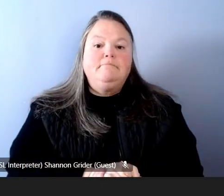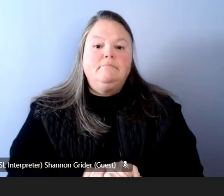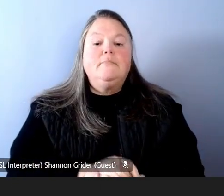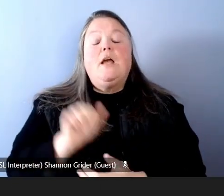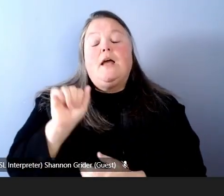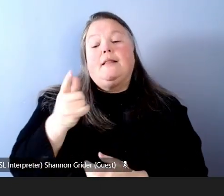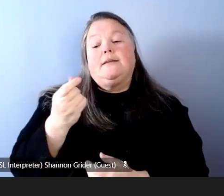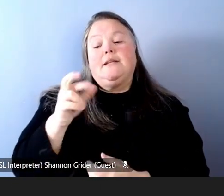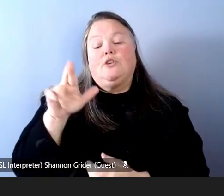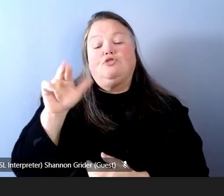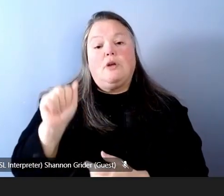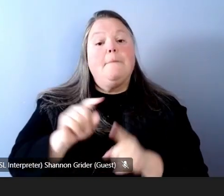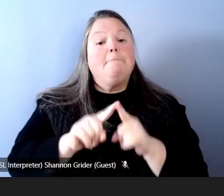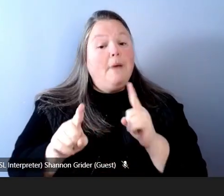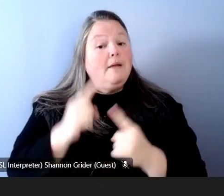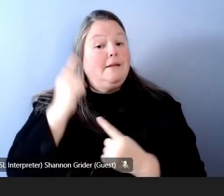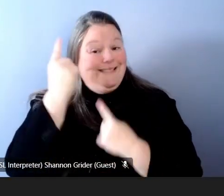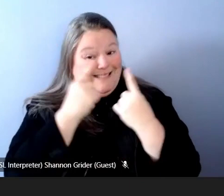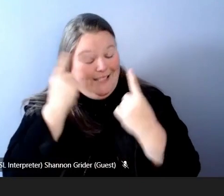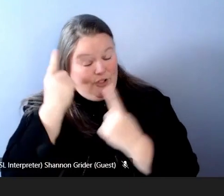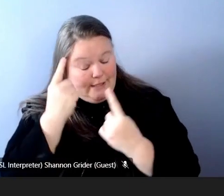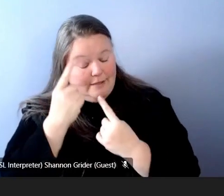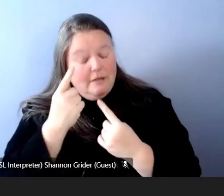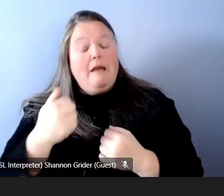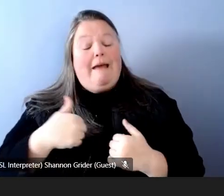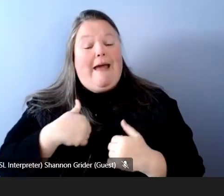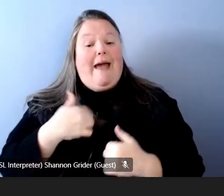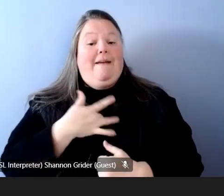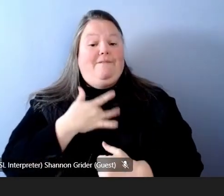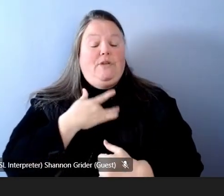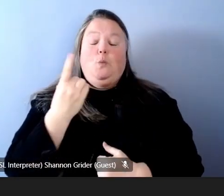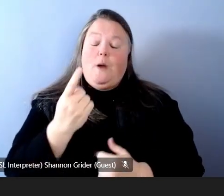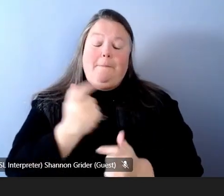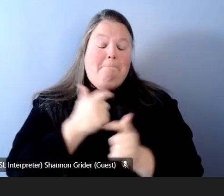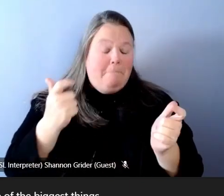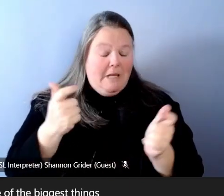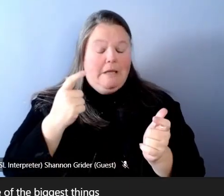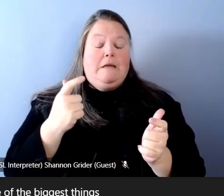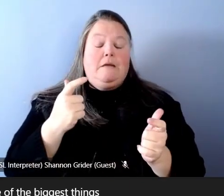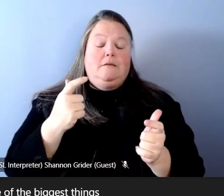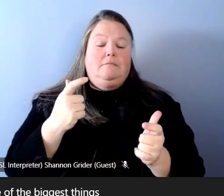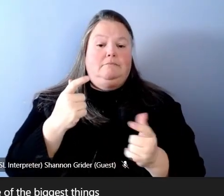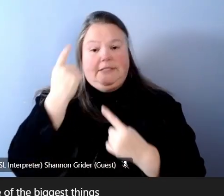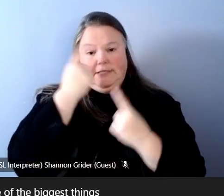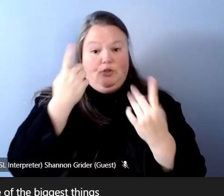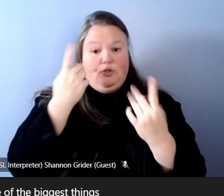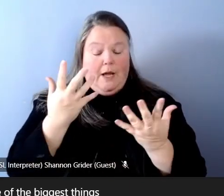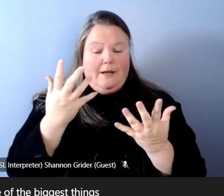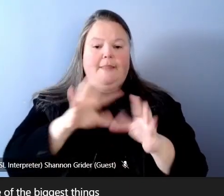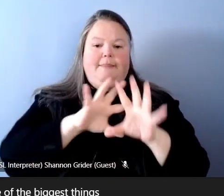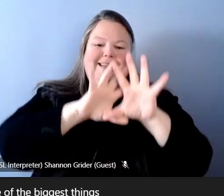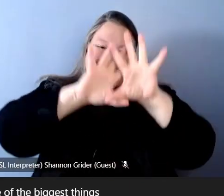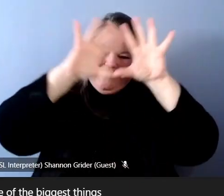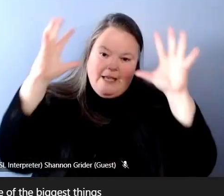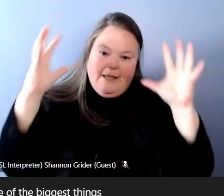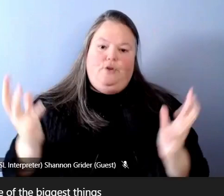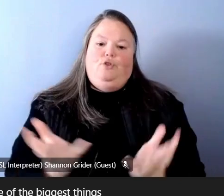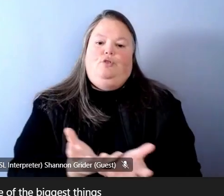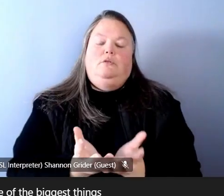But when considering it, I feel like one of the biggest things choosing these applicants is to consider the entire